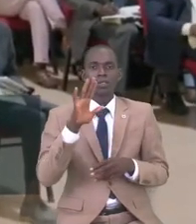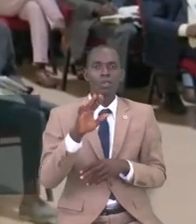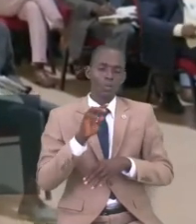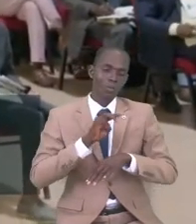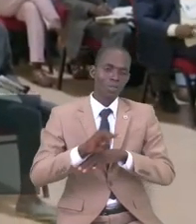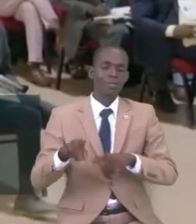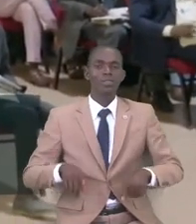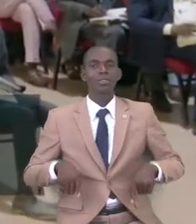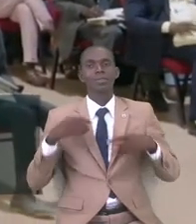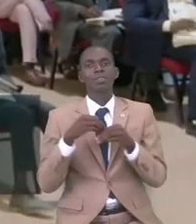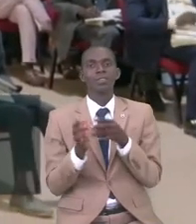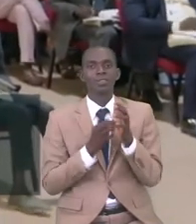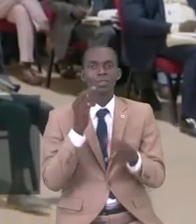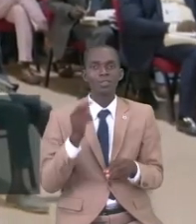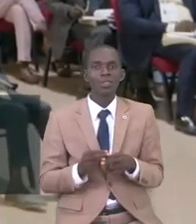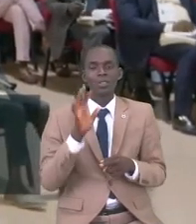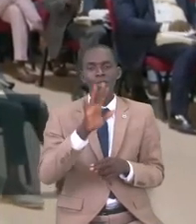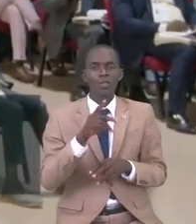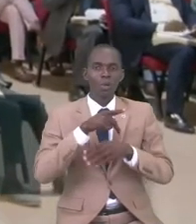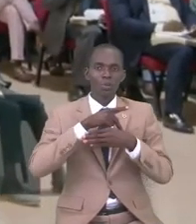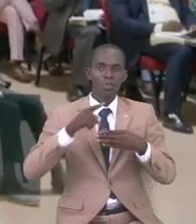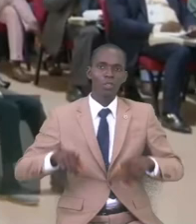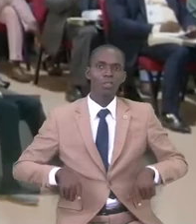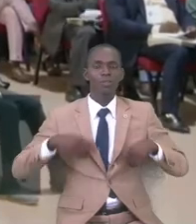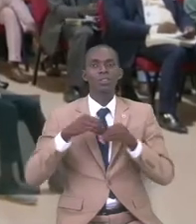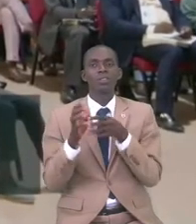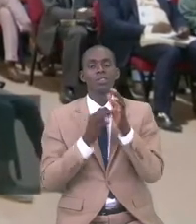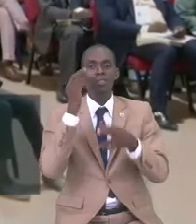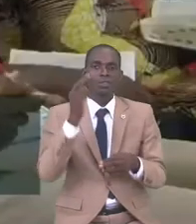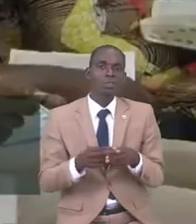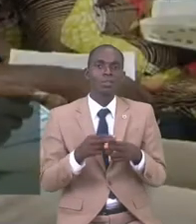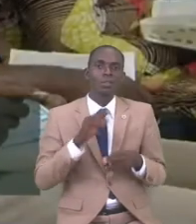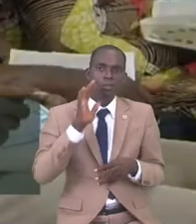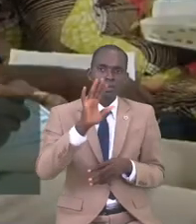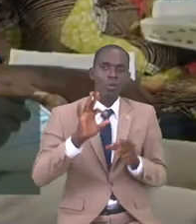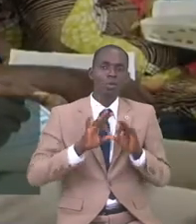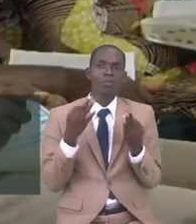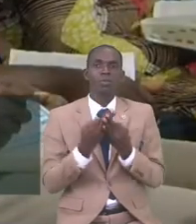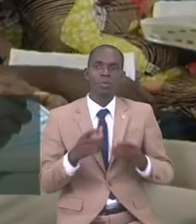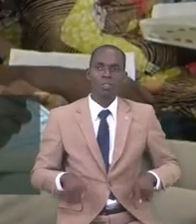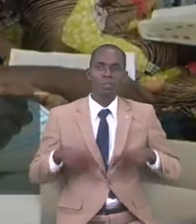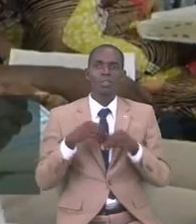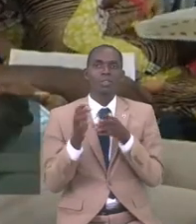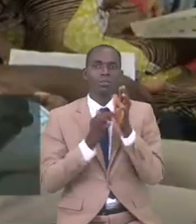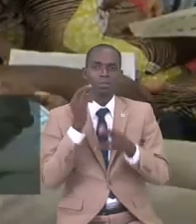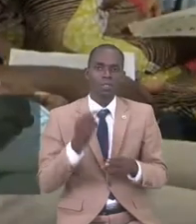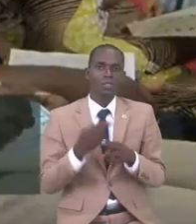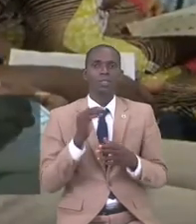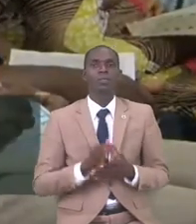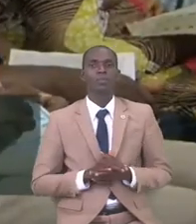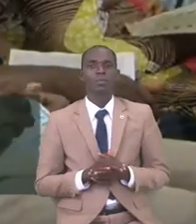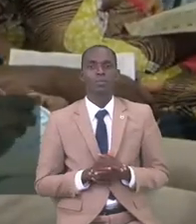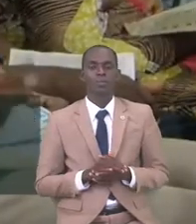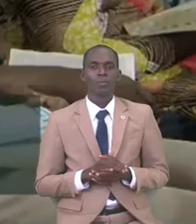liveth. Your profession liveth. Your family liveth.